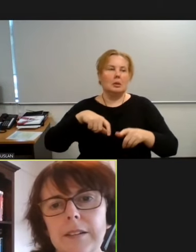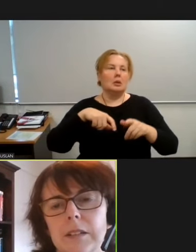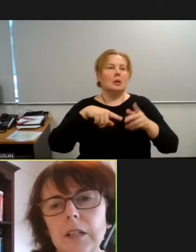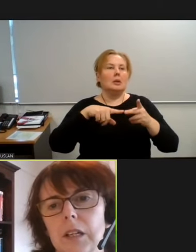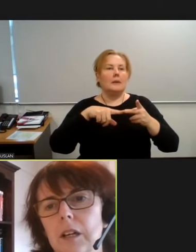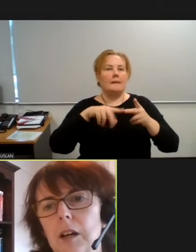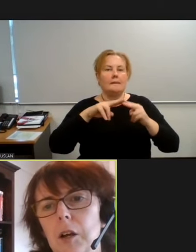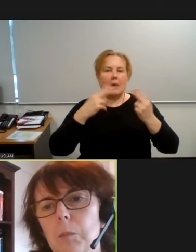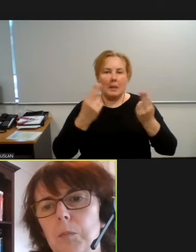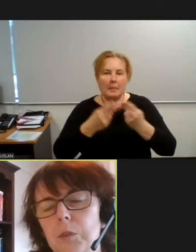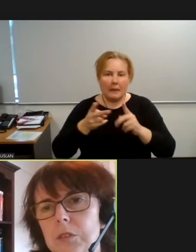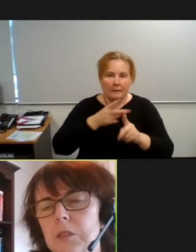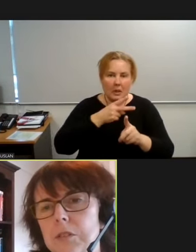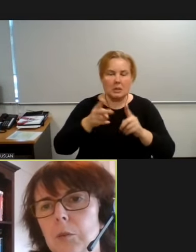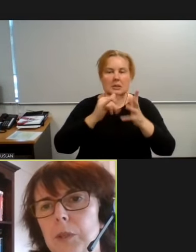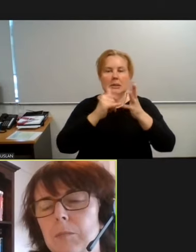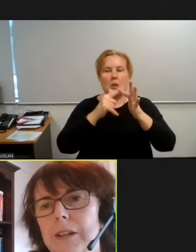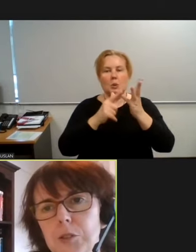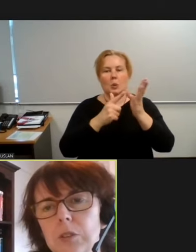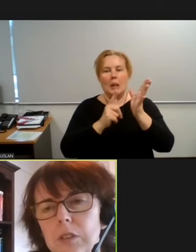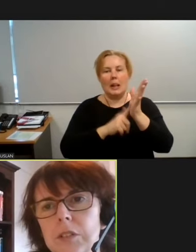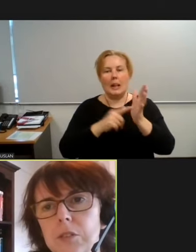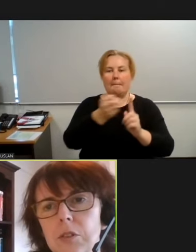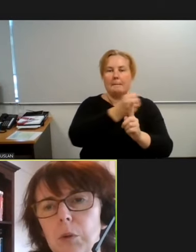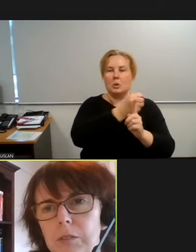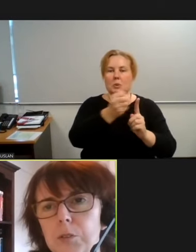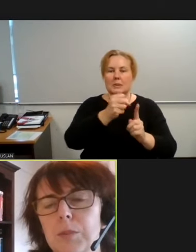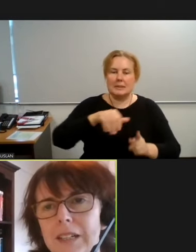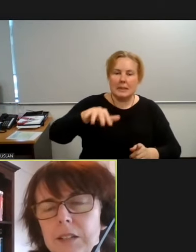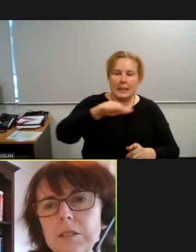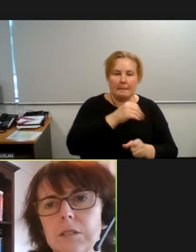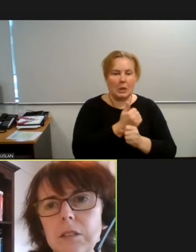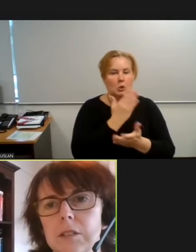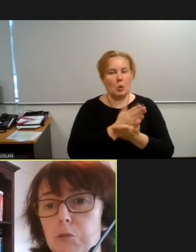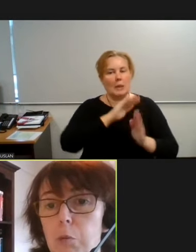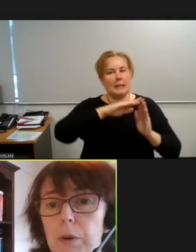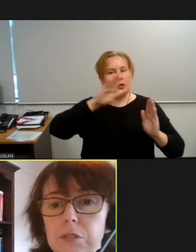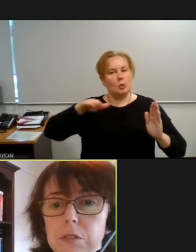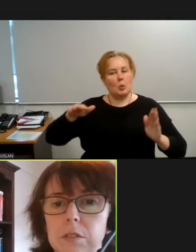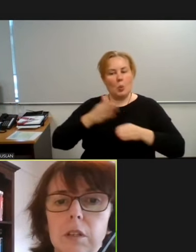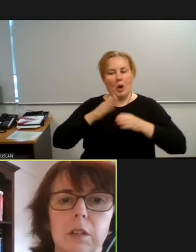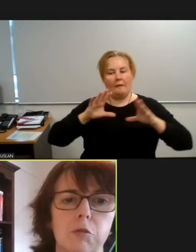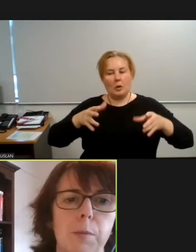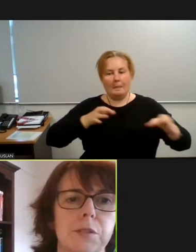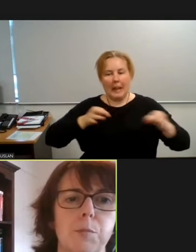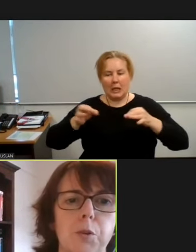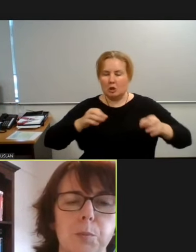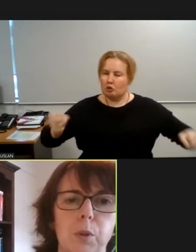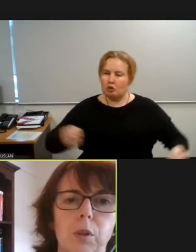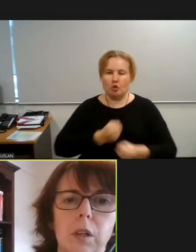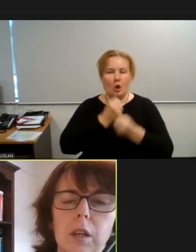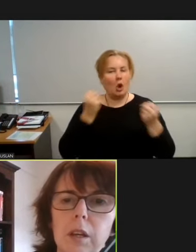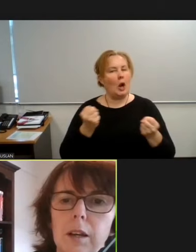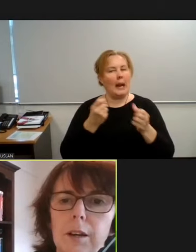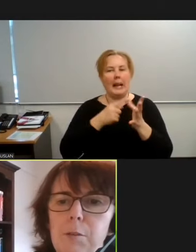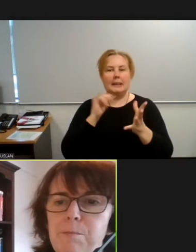community sector, so that we can make sure that the industry workforce planning is as robust as